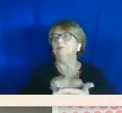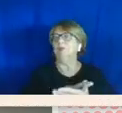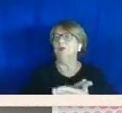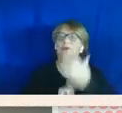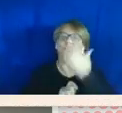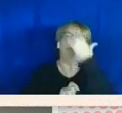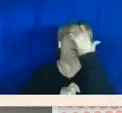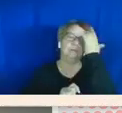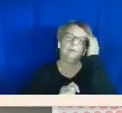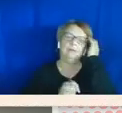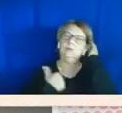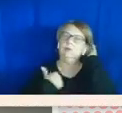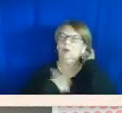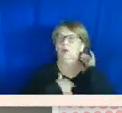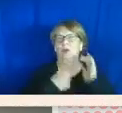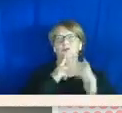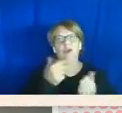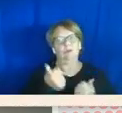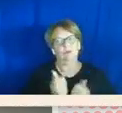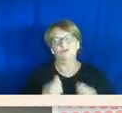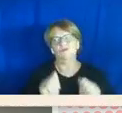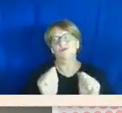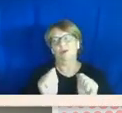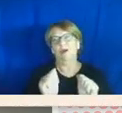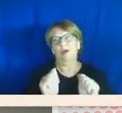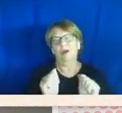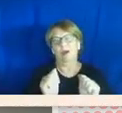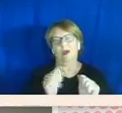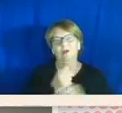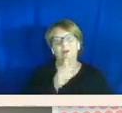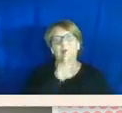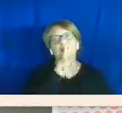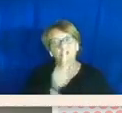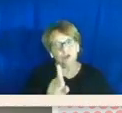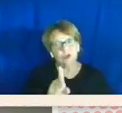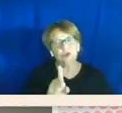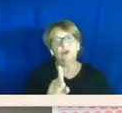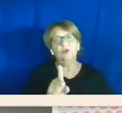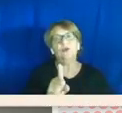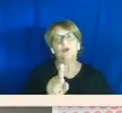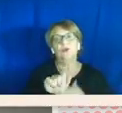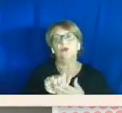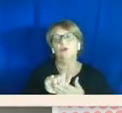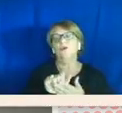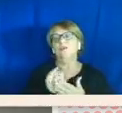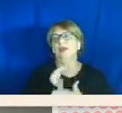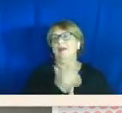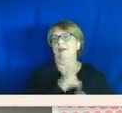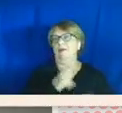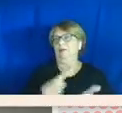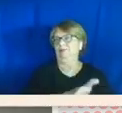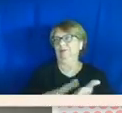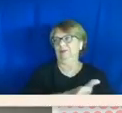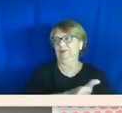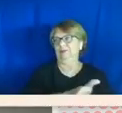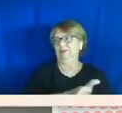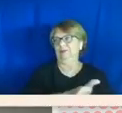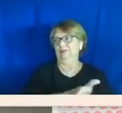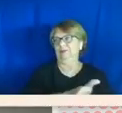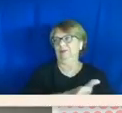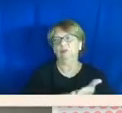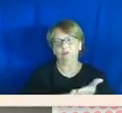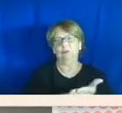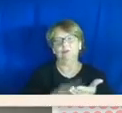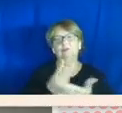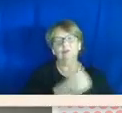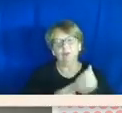made every effort possible to make sure that our discussions remain bipartisan. Next